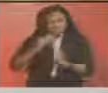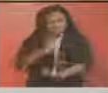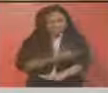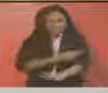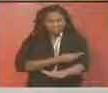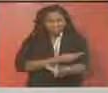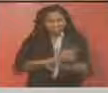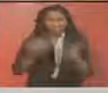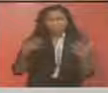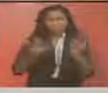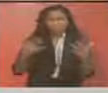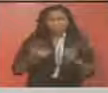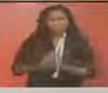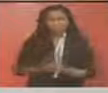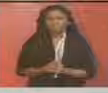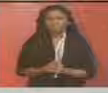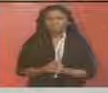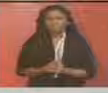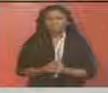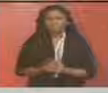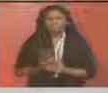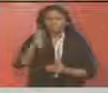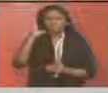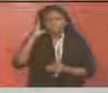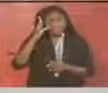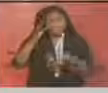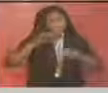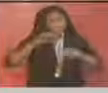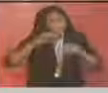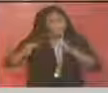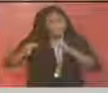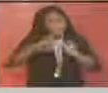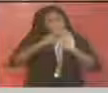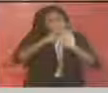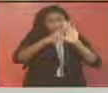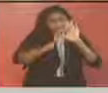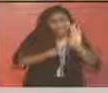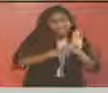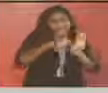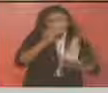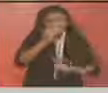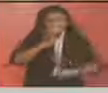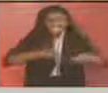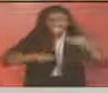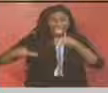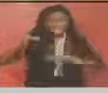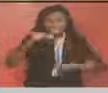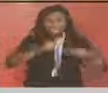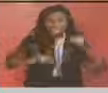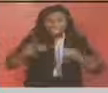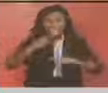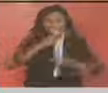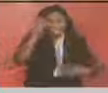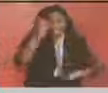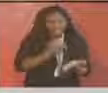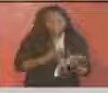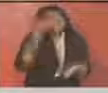plan based on policy and based on science and based on